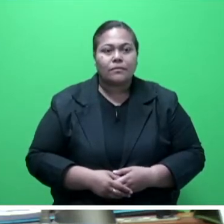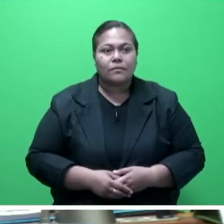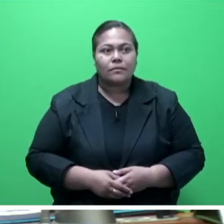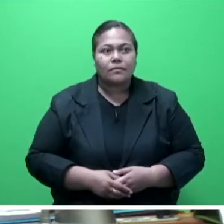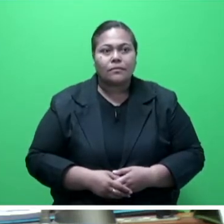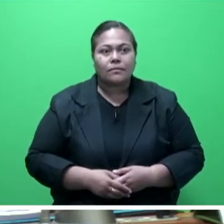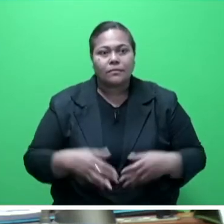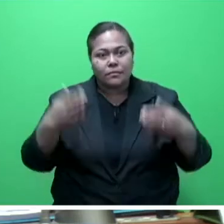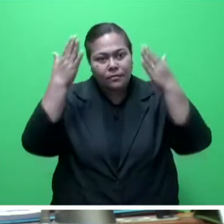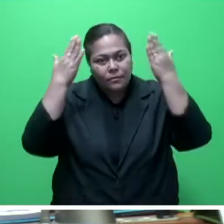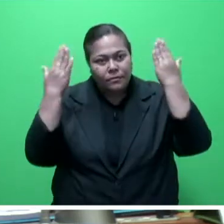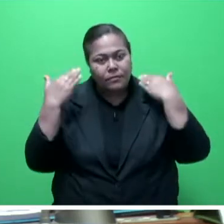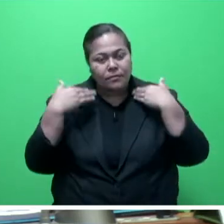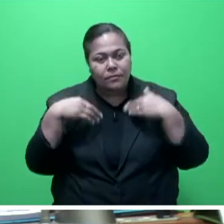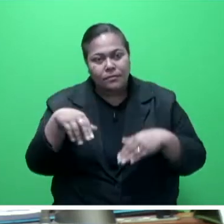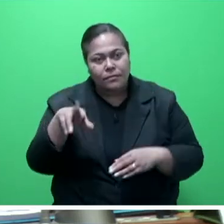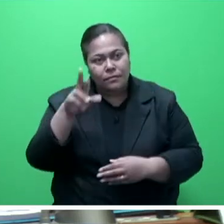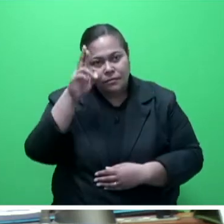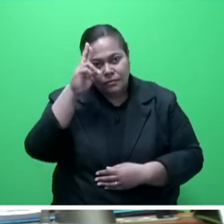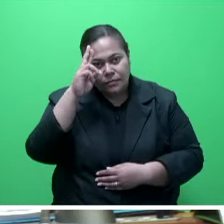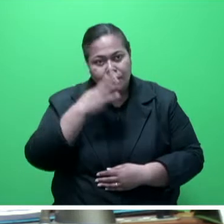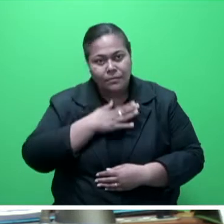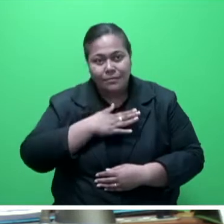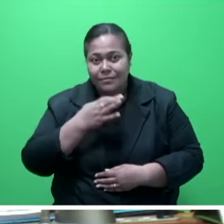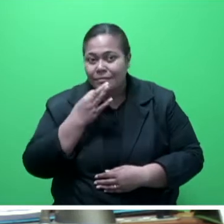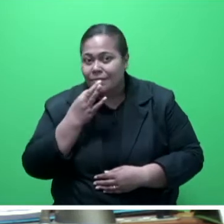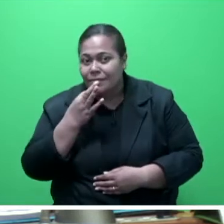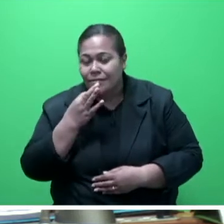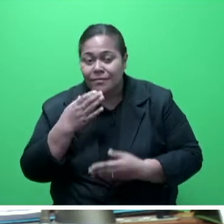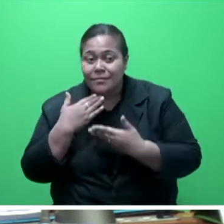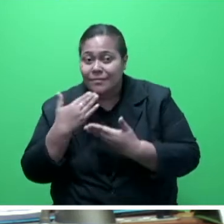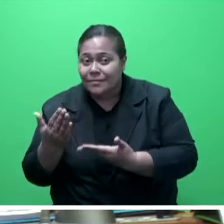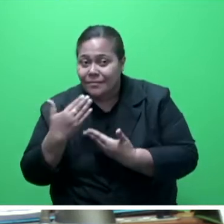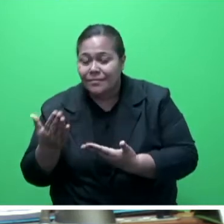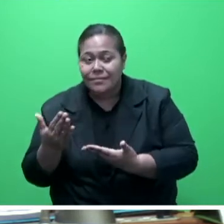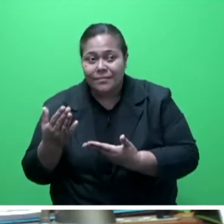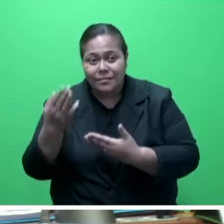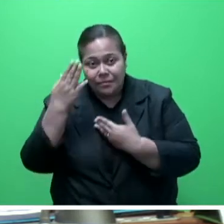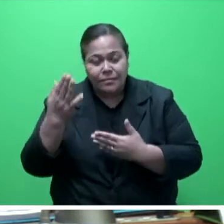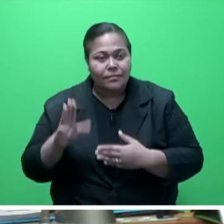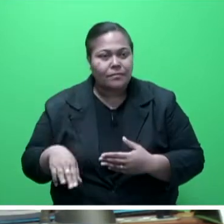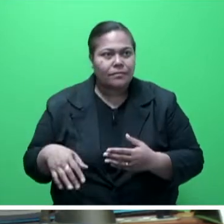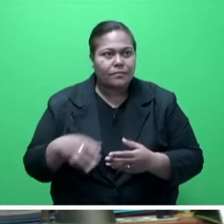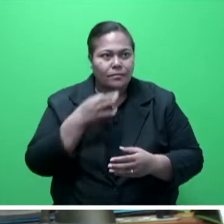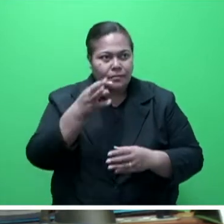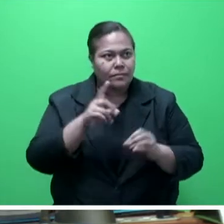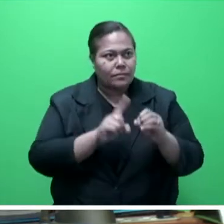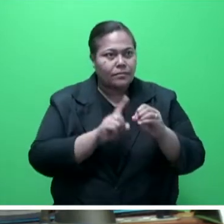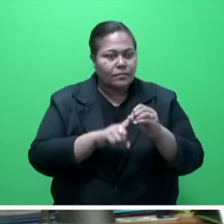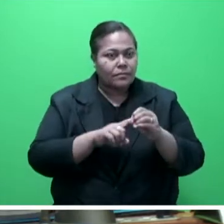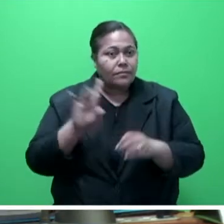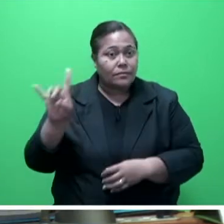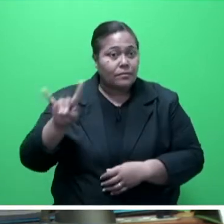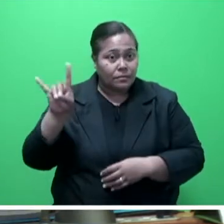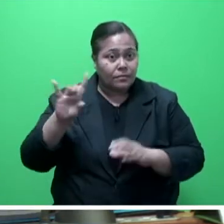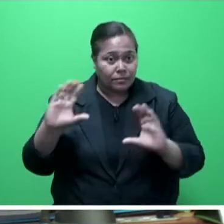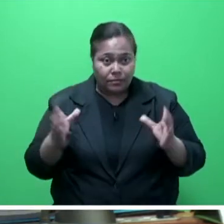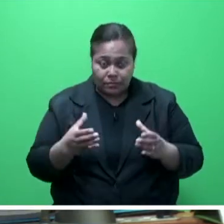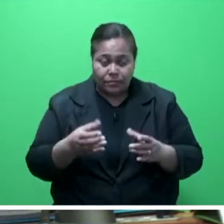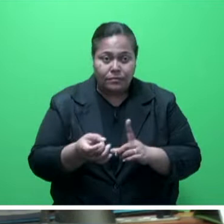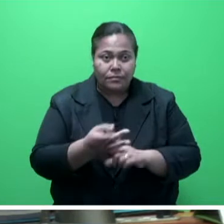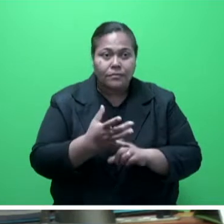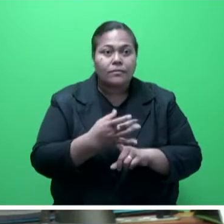Mr. Speaker, I wish to thank the honourable member for asking this question. Mr. Speaker, the livestock sector is very important